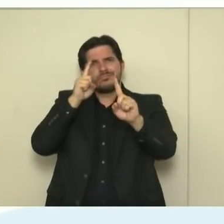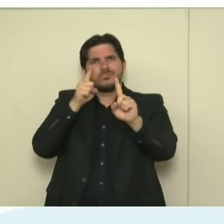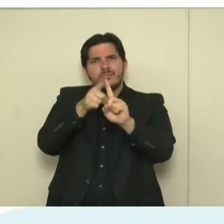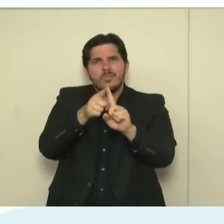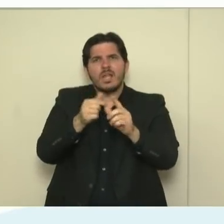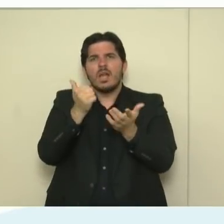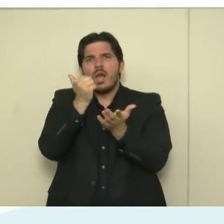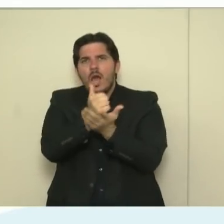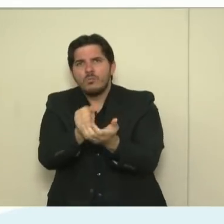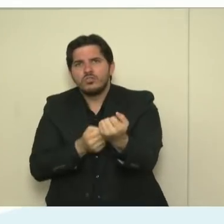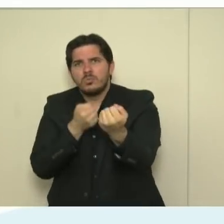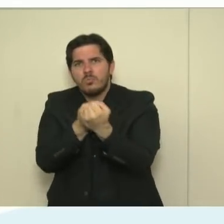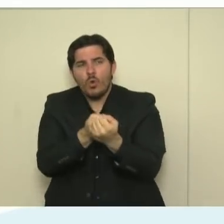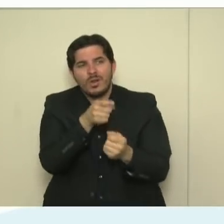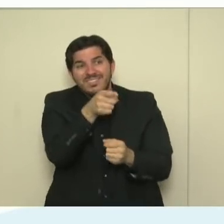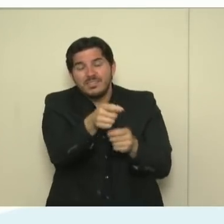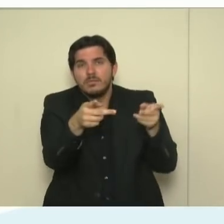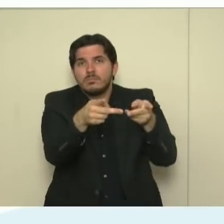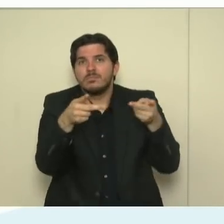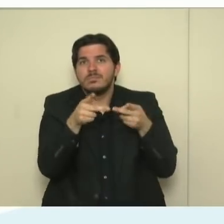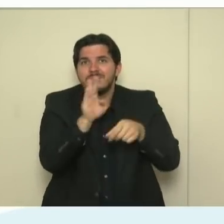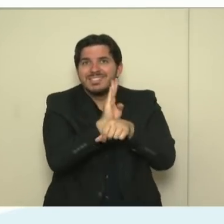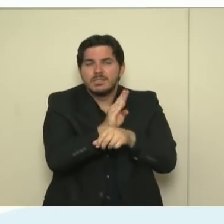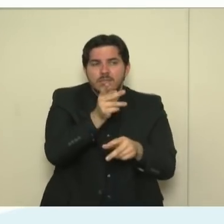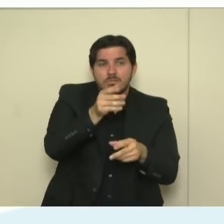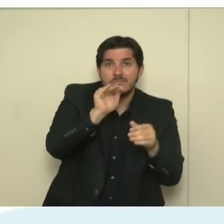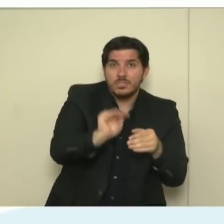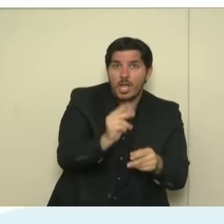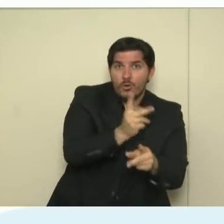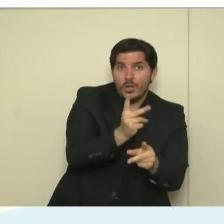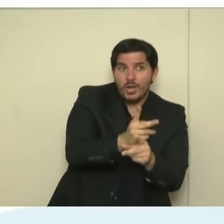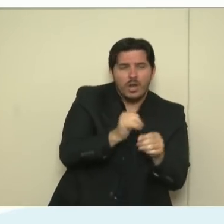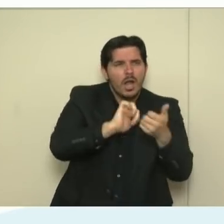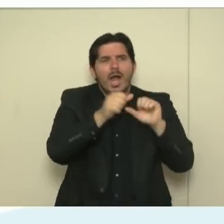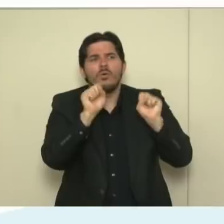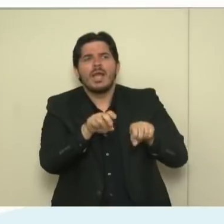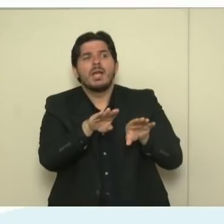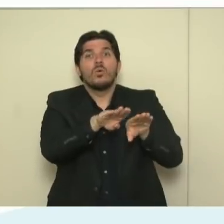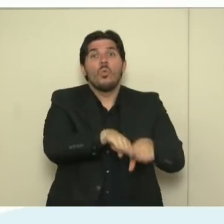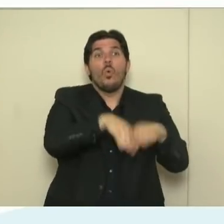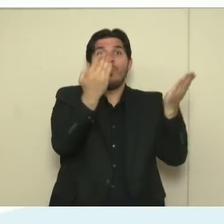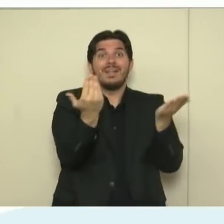open or safely reopen in a responsible way.